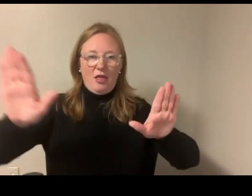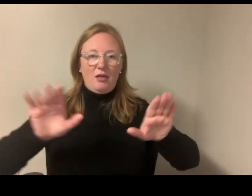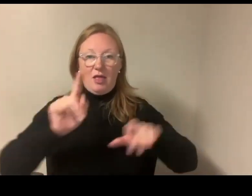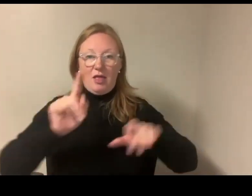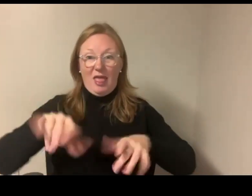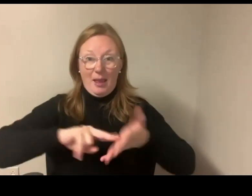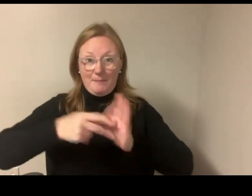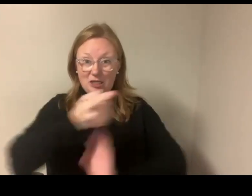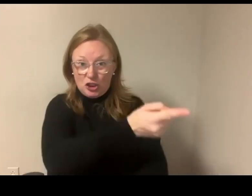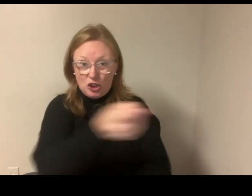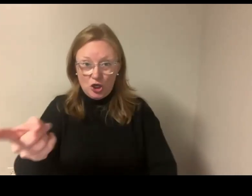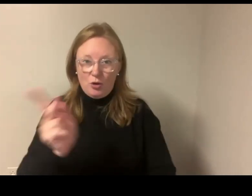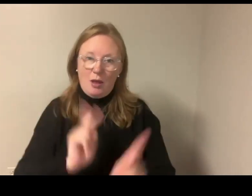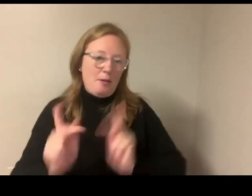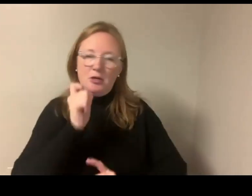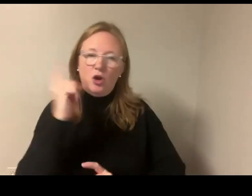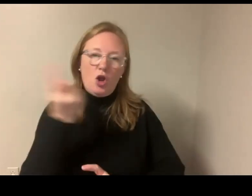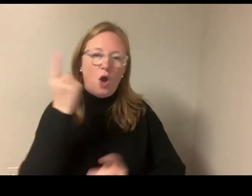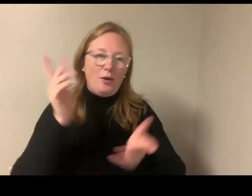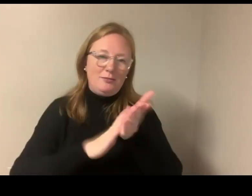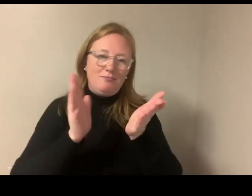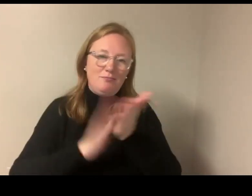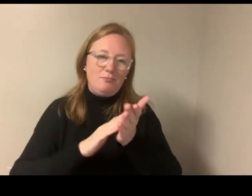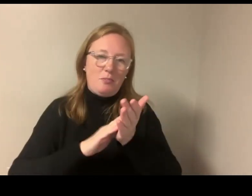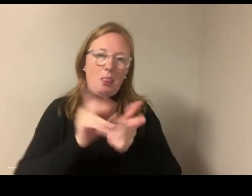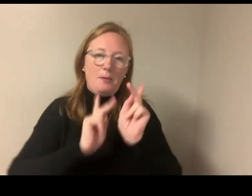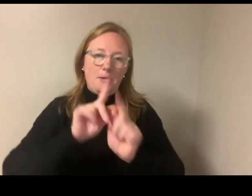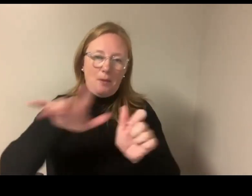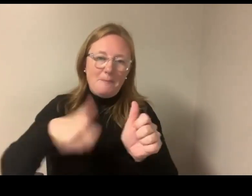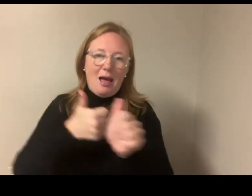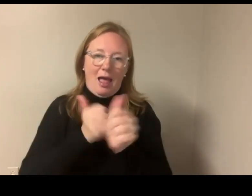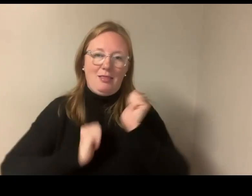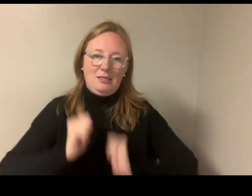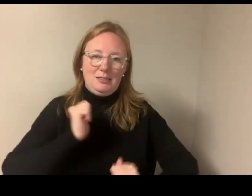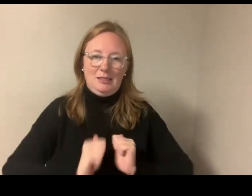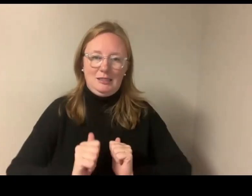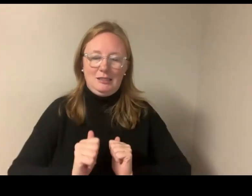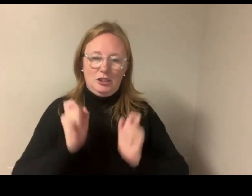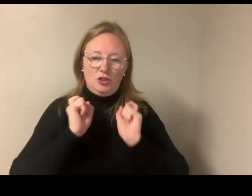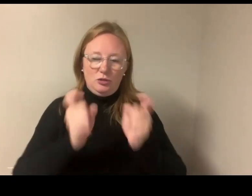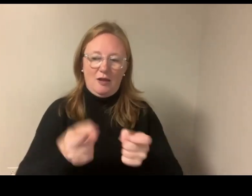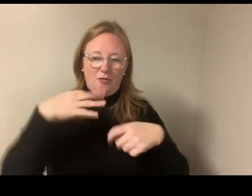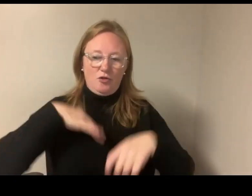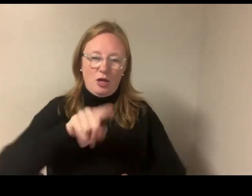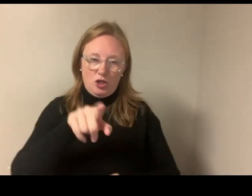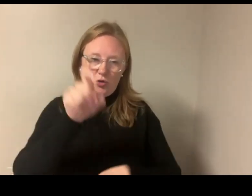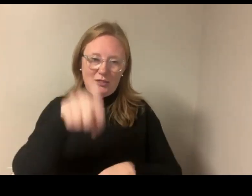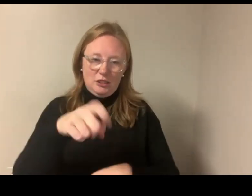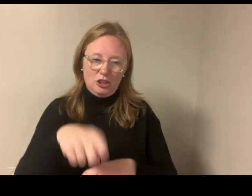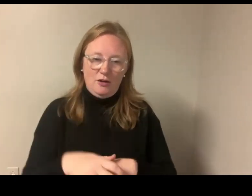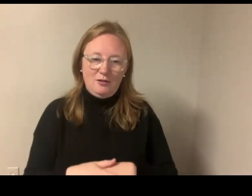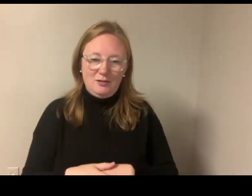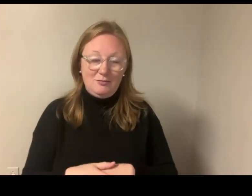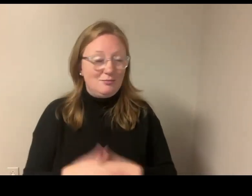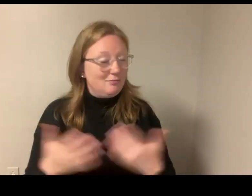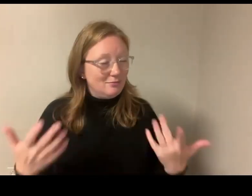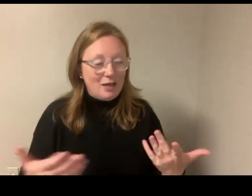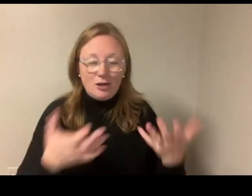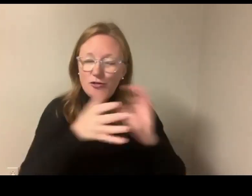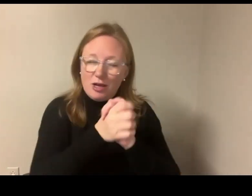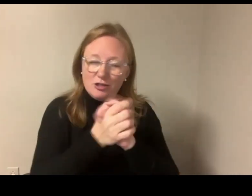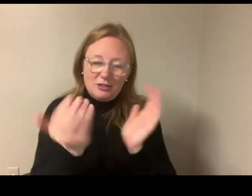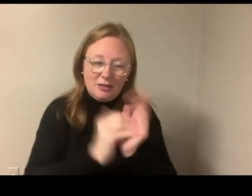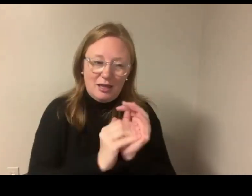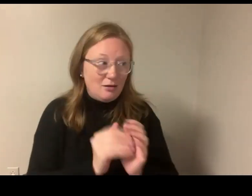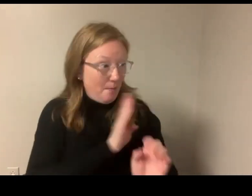you. And people don't always give those behind the scenes the full credit that's deserved. So well deserved. Congratulations again. Anything from